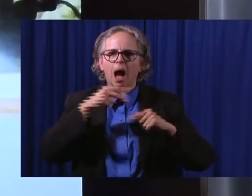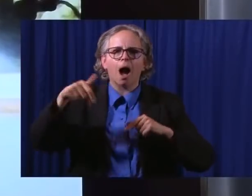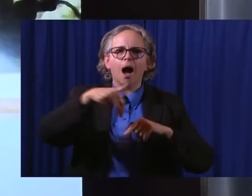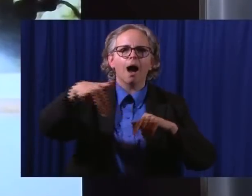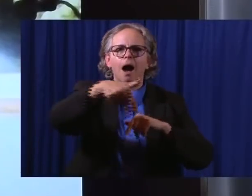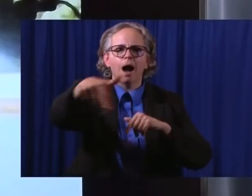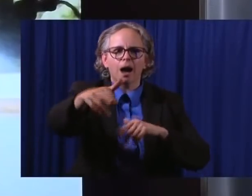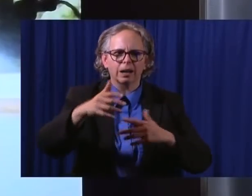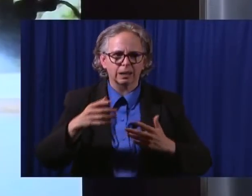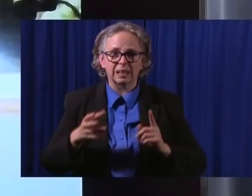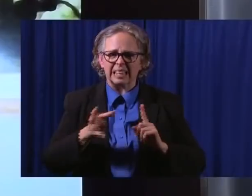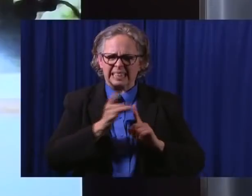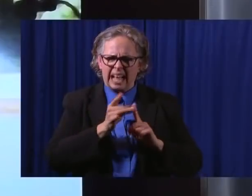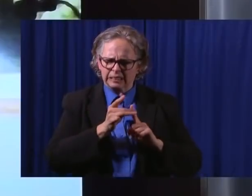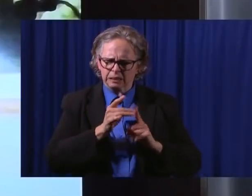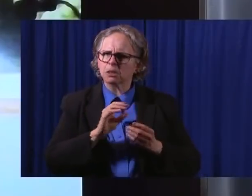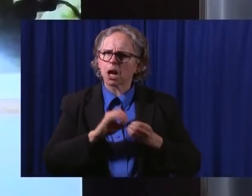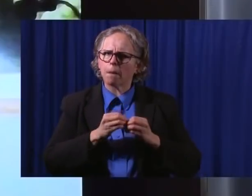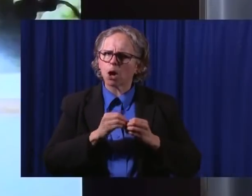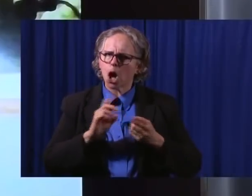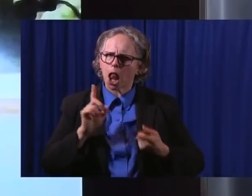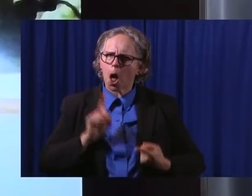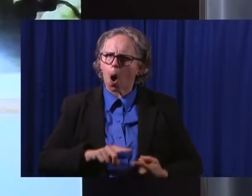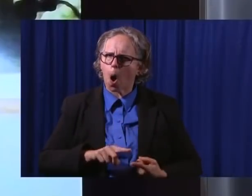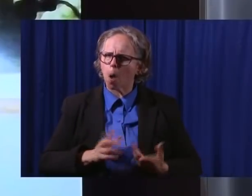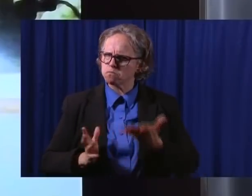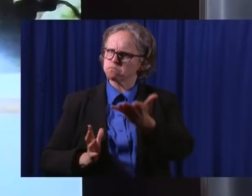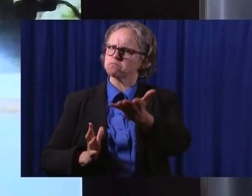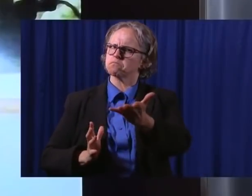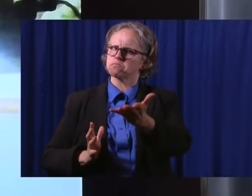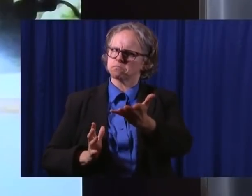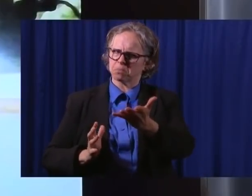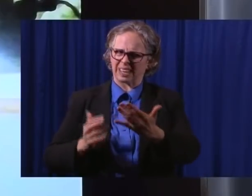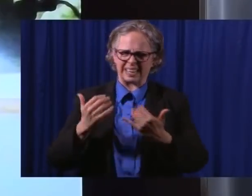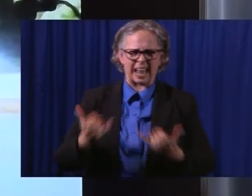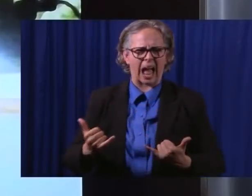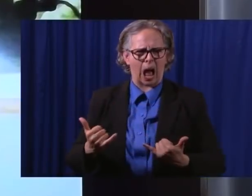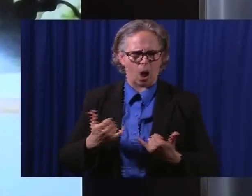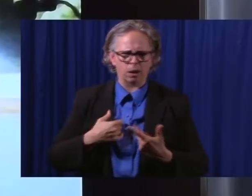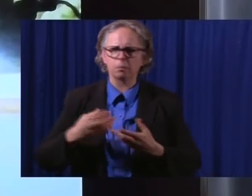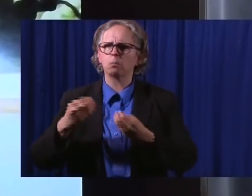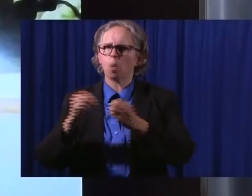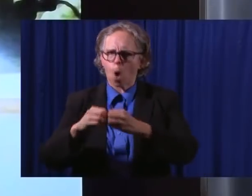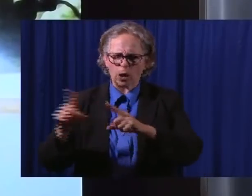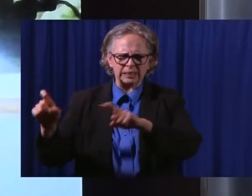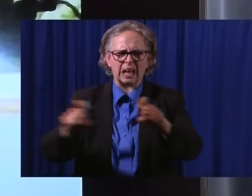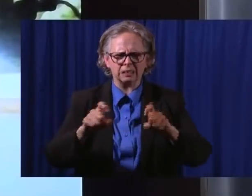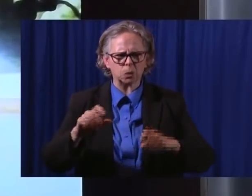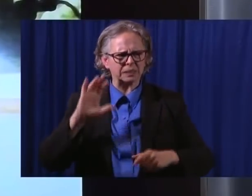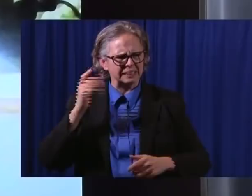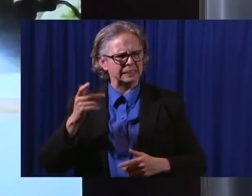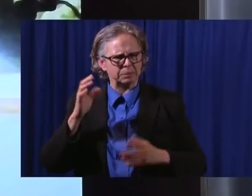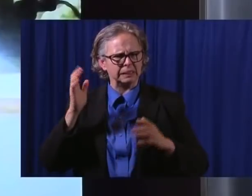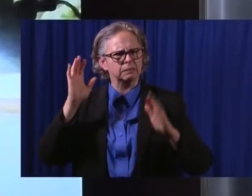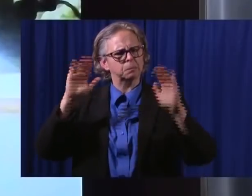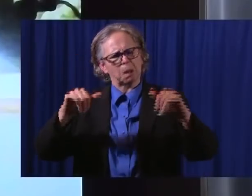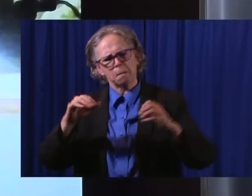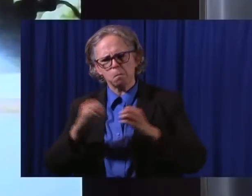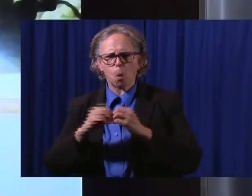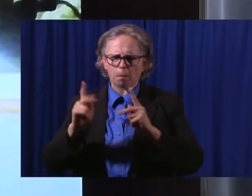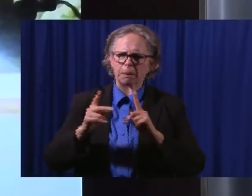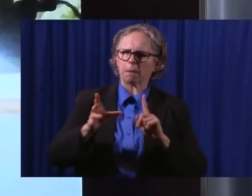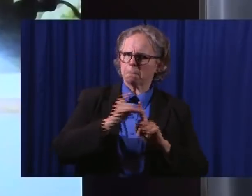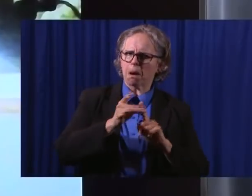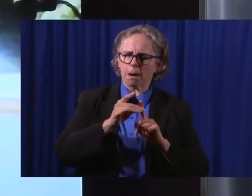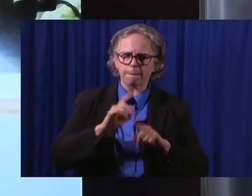As testing became more available, we expected to see more positive tests, but what we're seeing now is not what we were